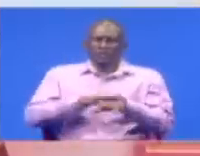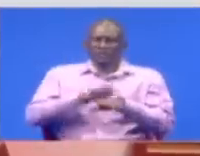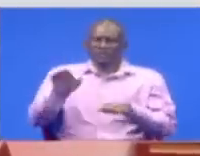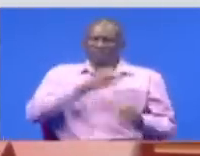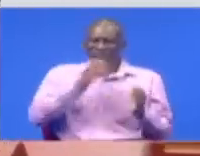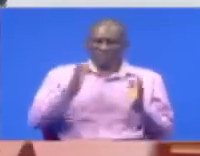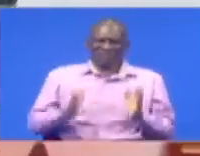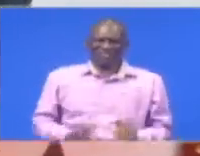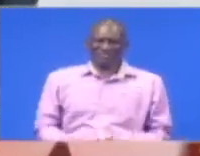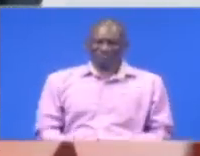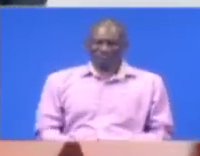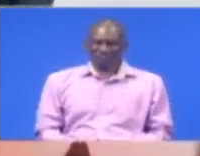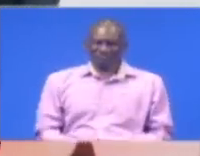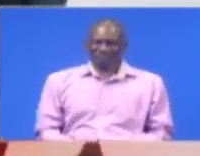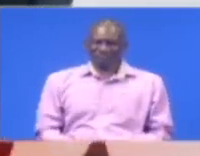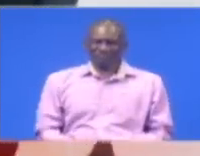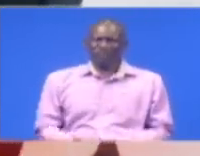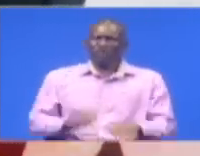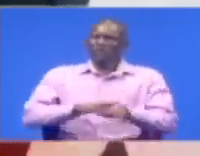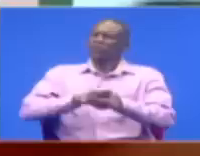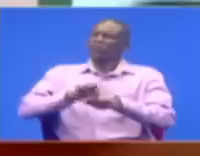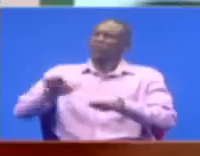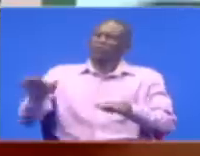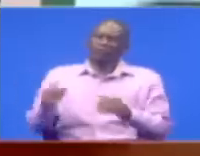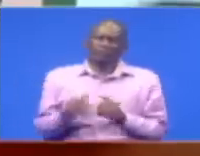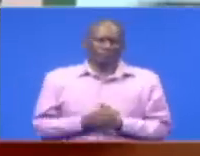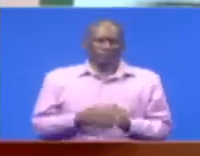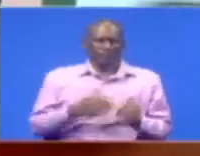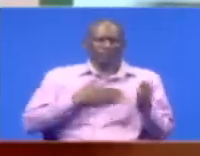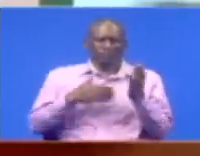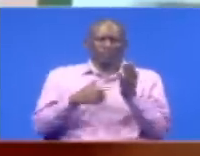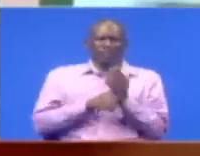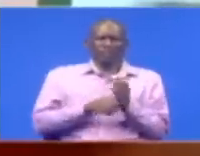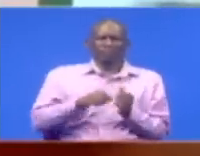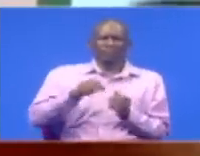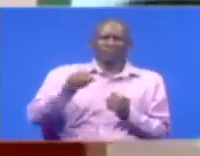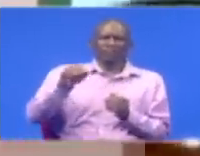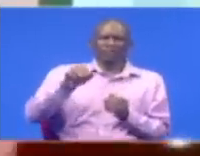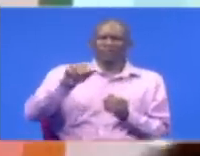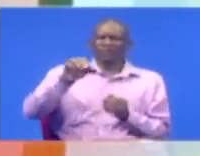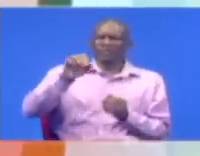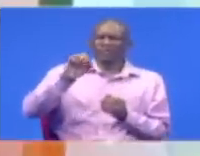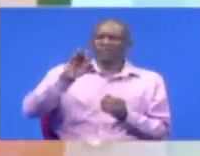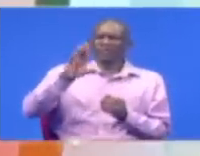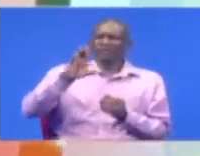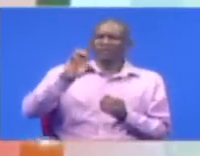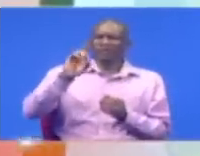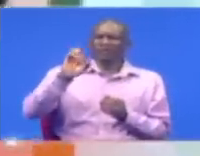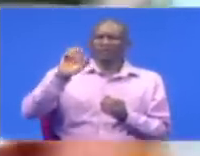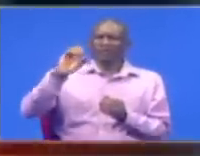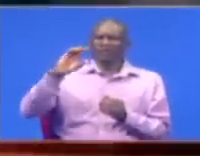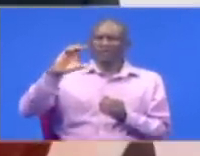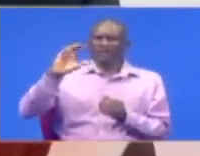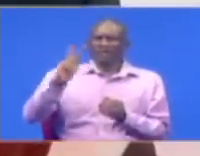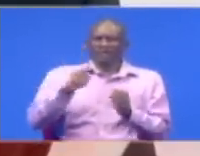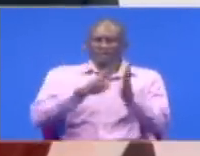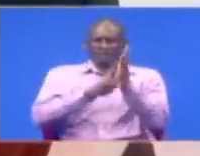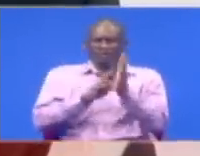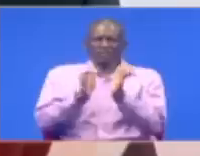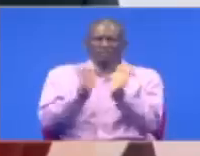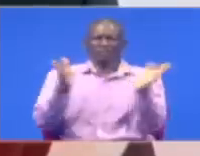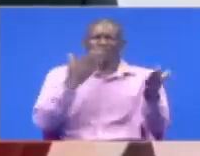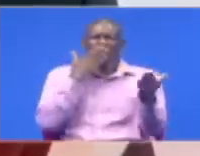Commissioner. Good morning, Senior Counsel. My name is Felix Koske. I represent the public.